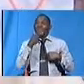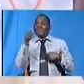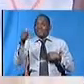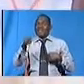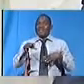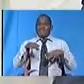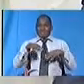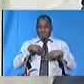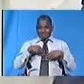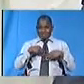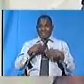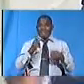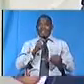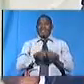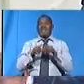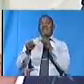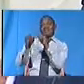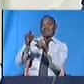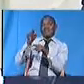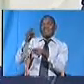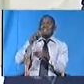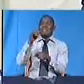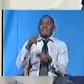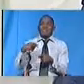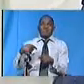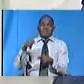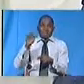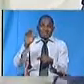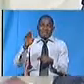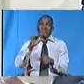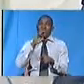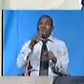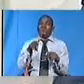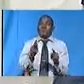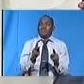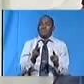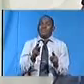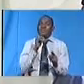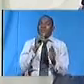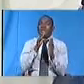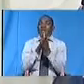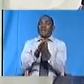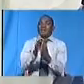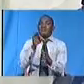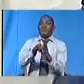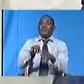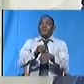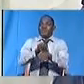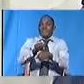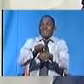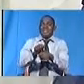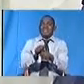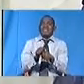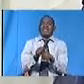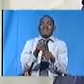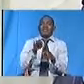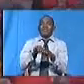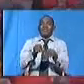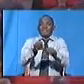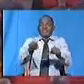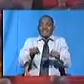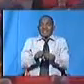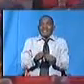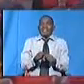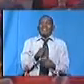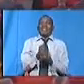that, he didn't ask polling station agents about the figures, about